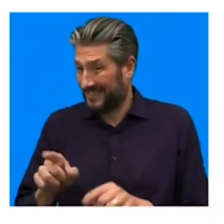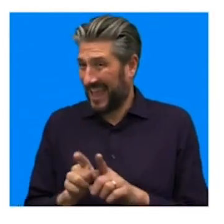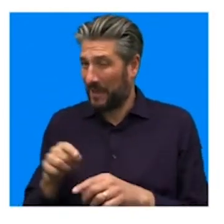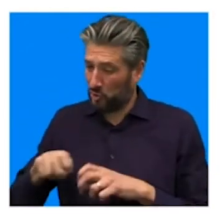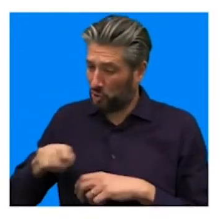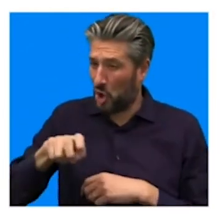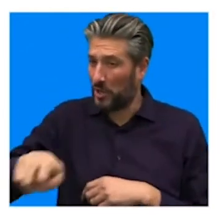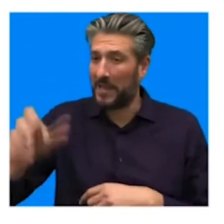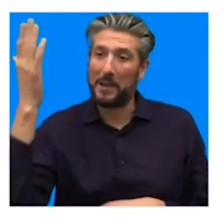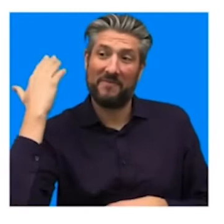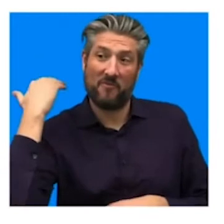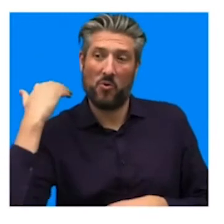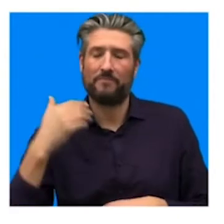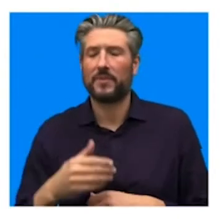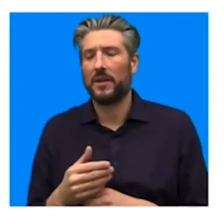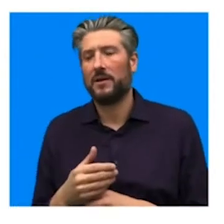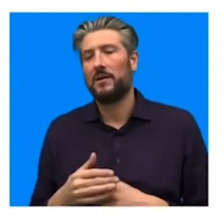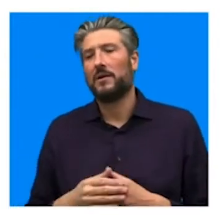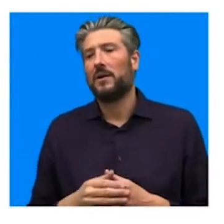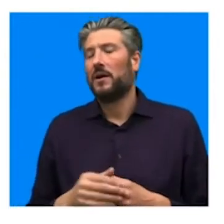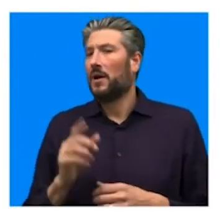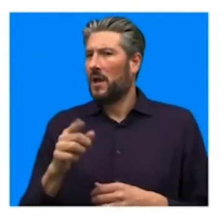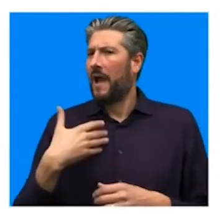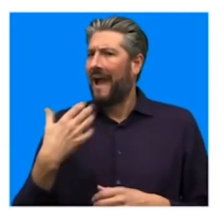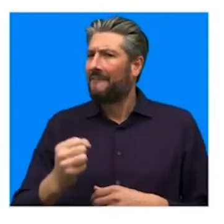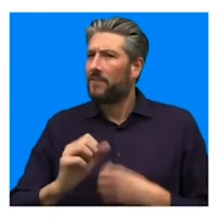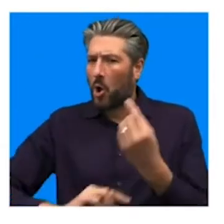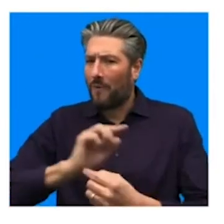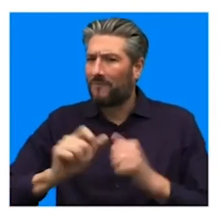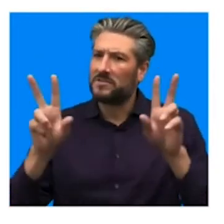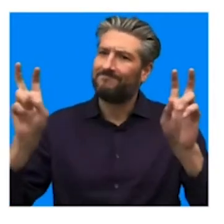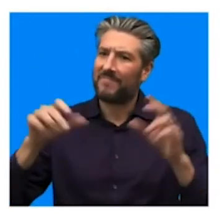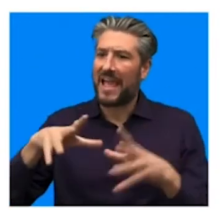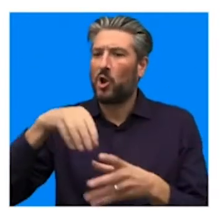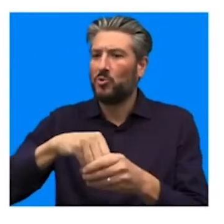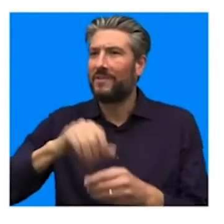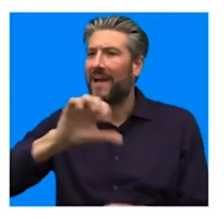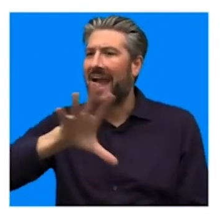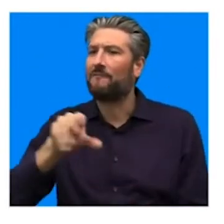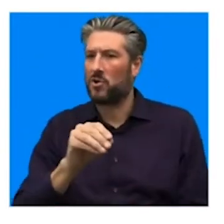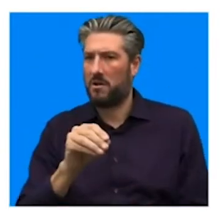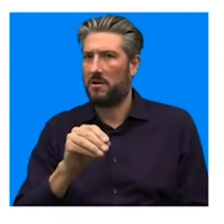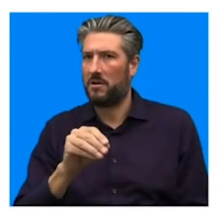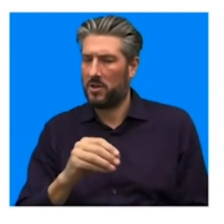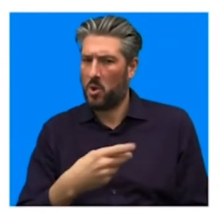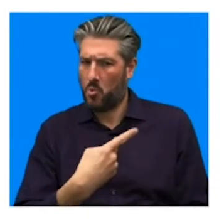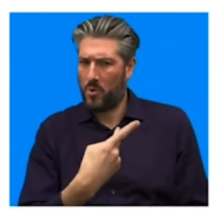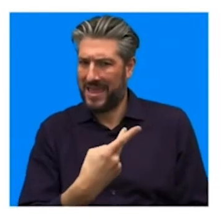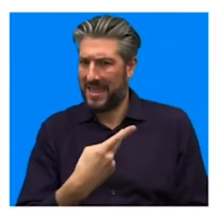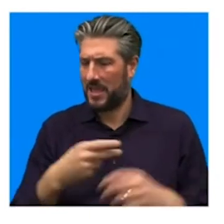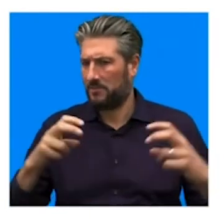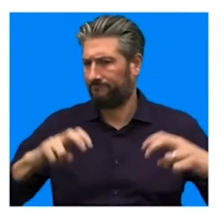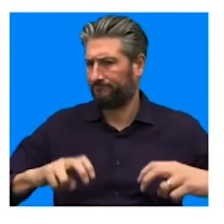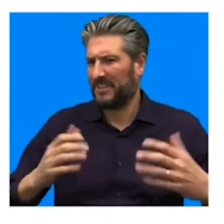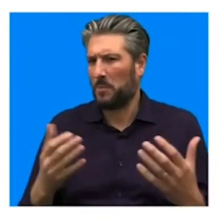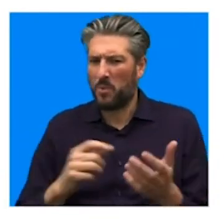that Inclusive Africa Conference, that name, we were seated somewhere in Tel Aviv during Access